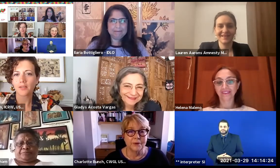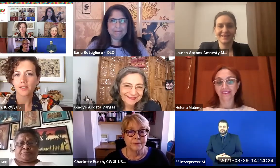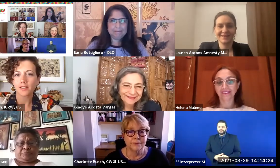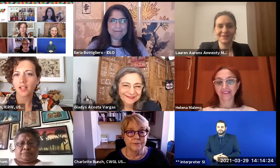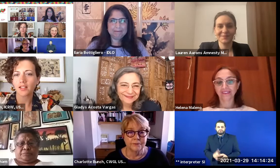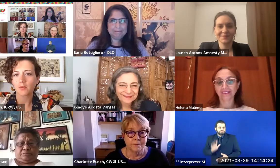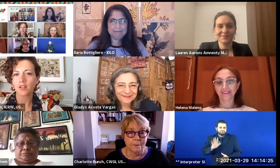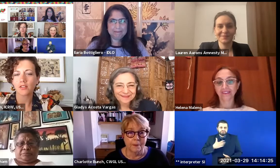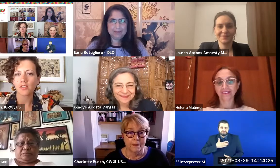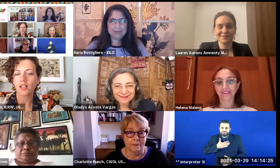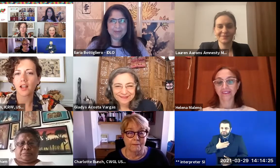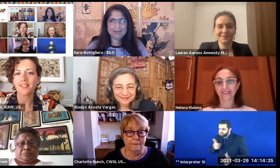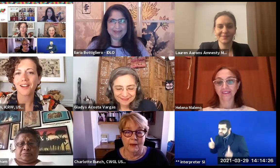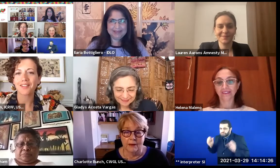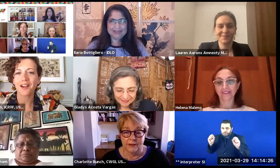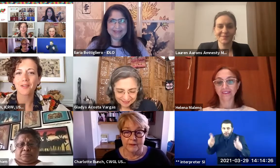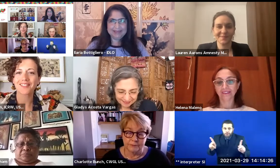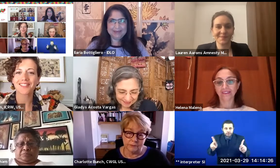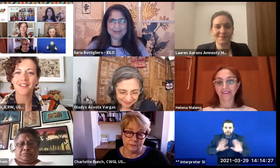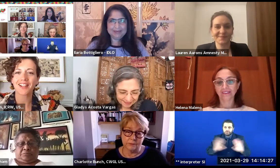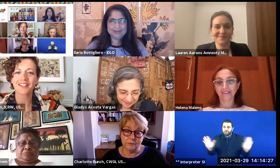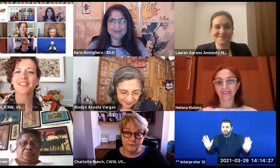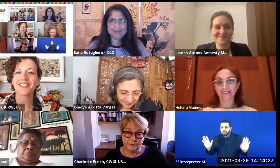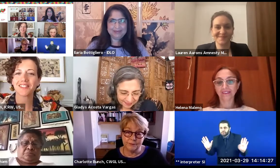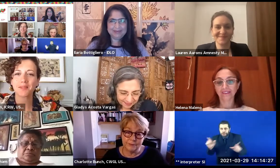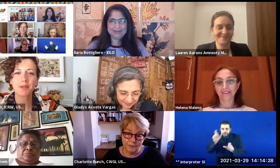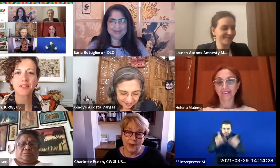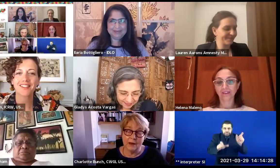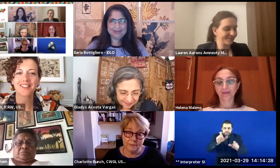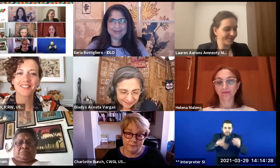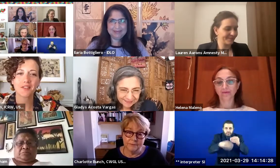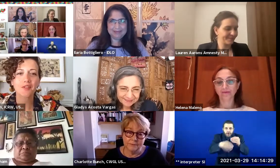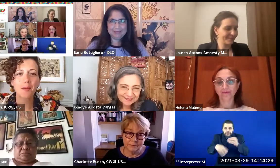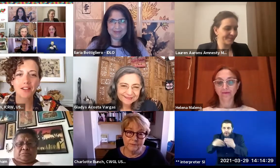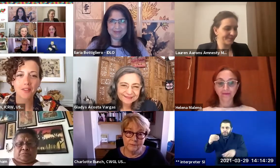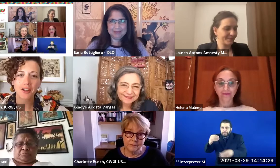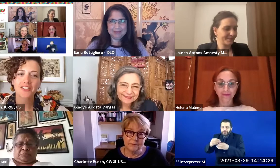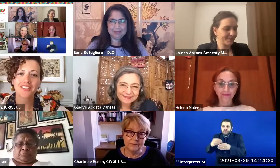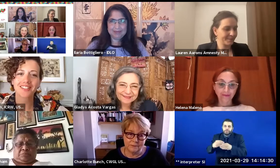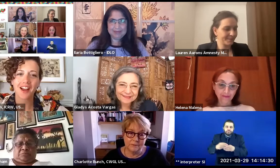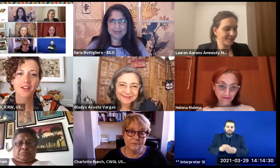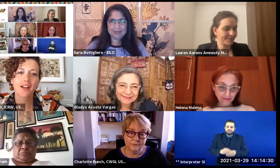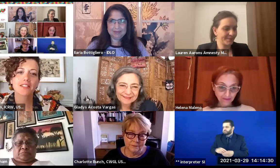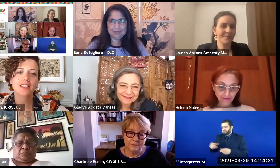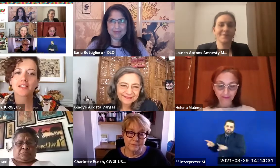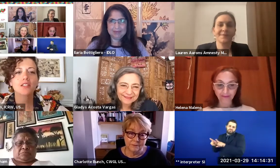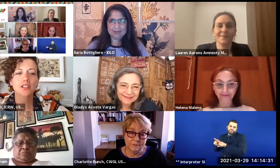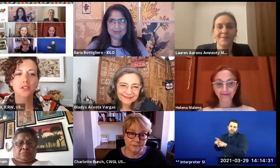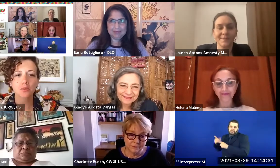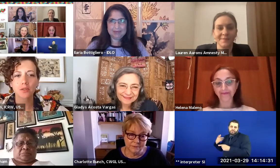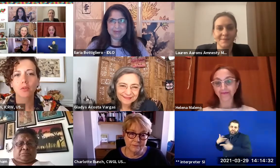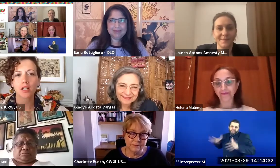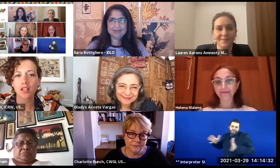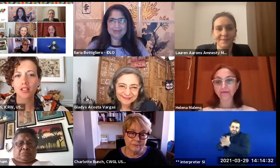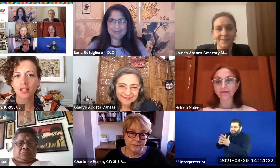That's what I was gonna say as well. It's just that I would actually dispute the framing of the question. I haven't seen a single